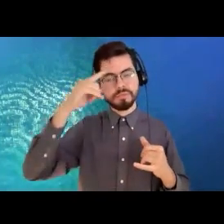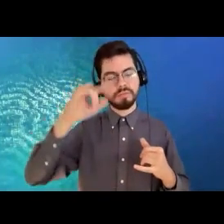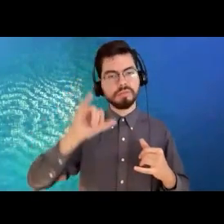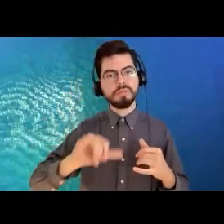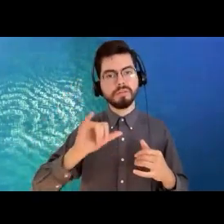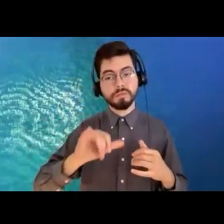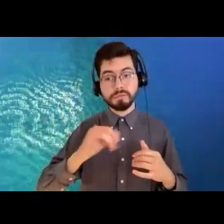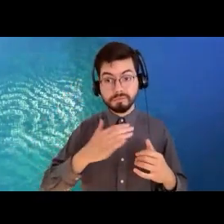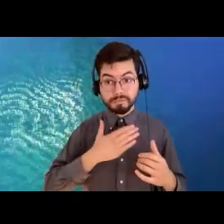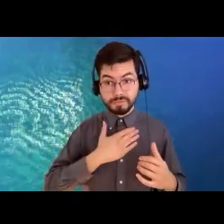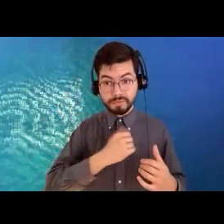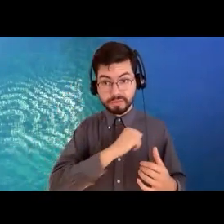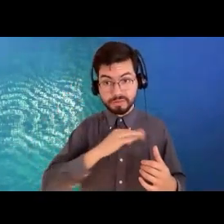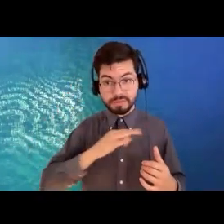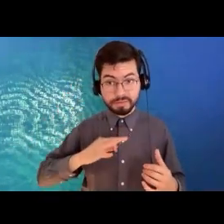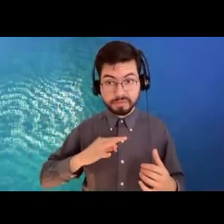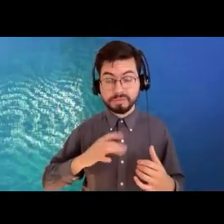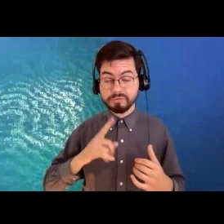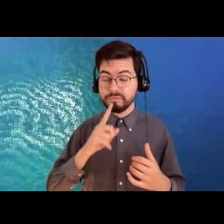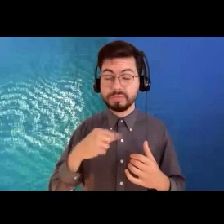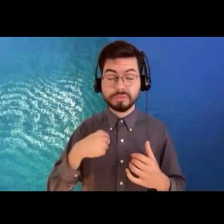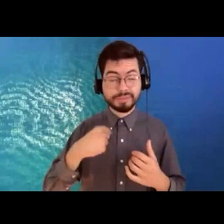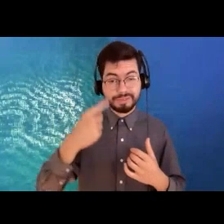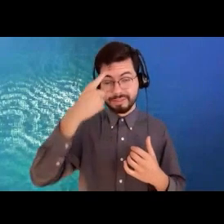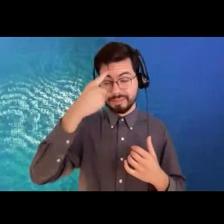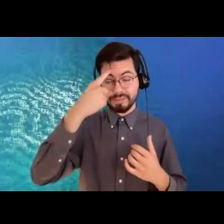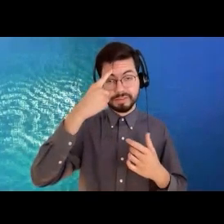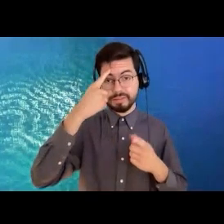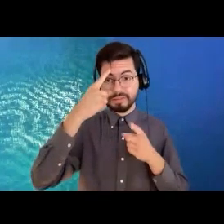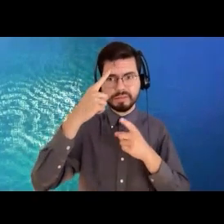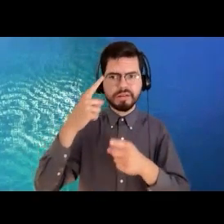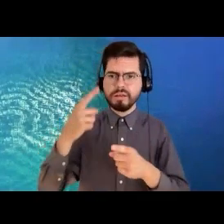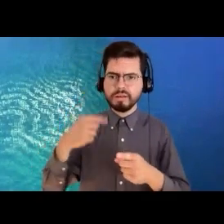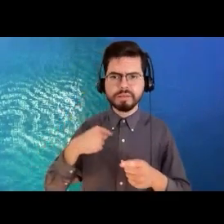Within my staff, I can't think of a time where they're like, man, those guides,